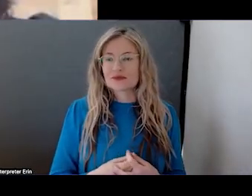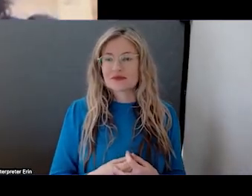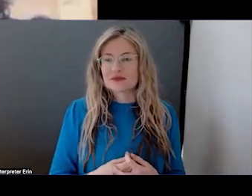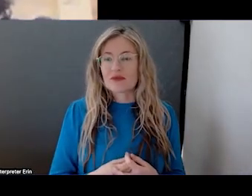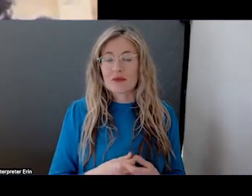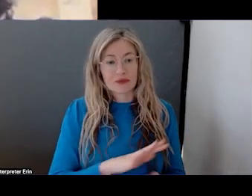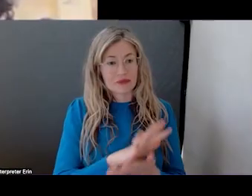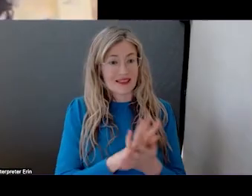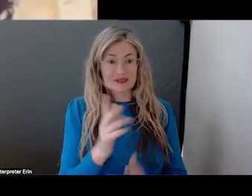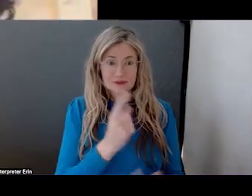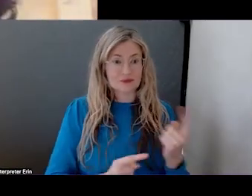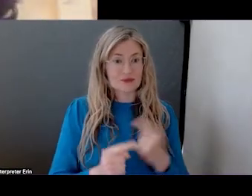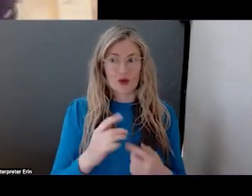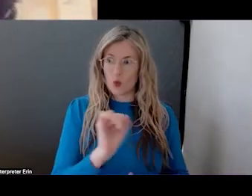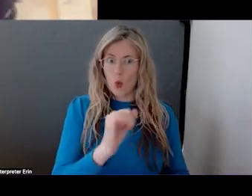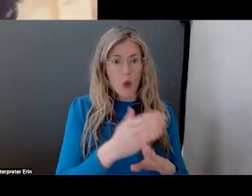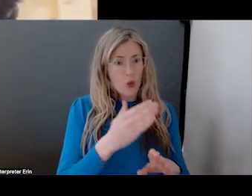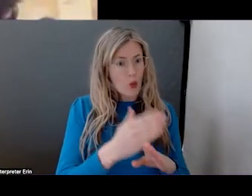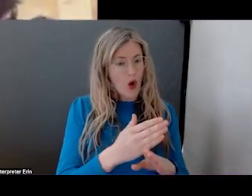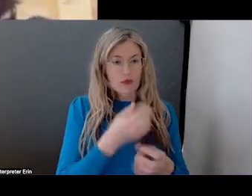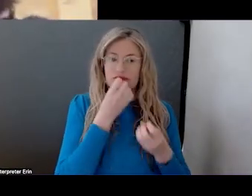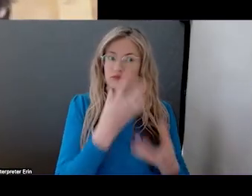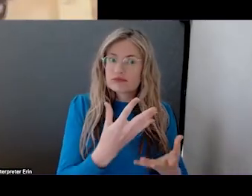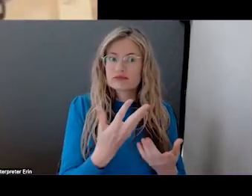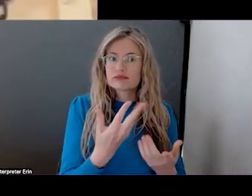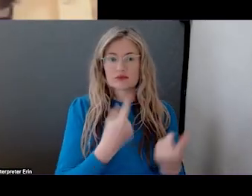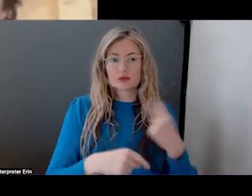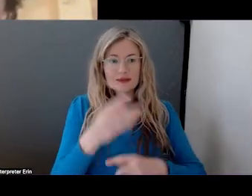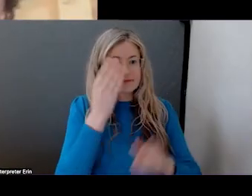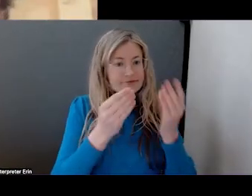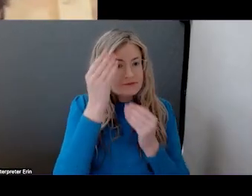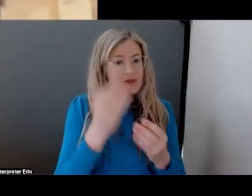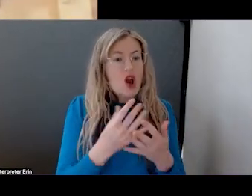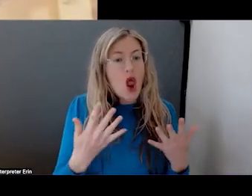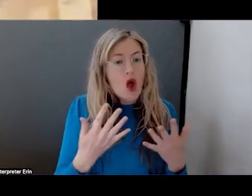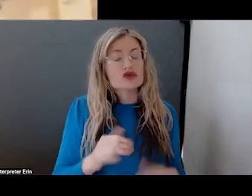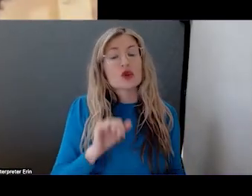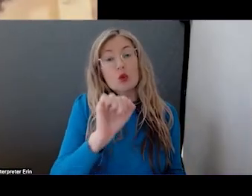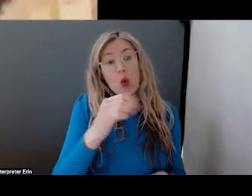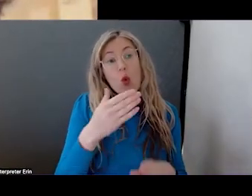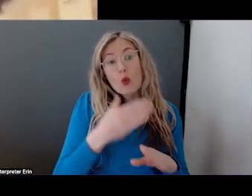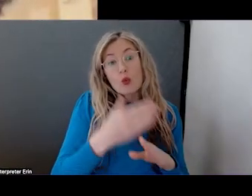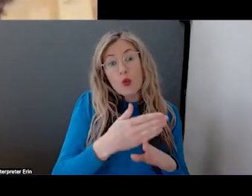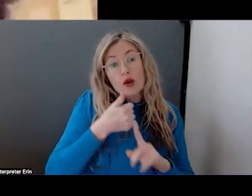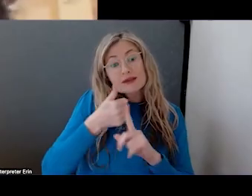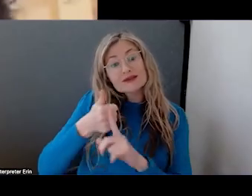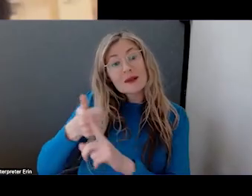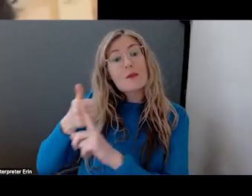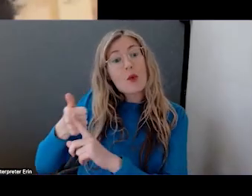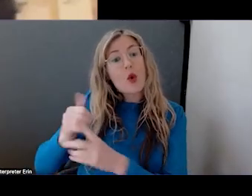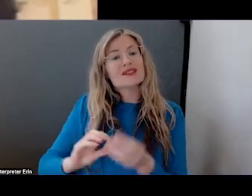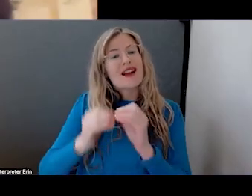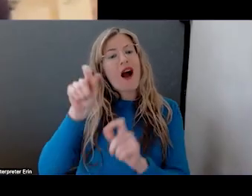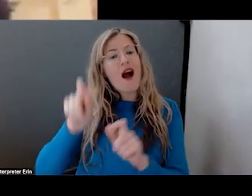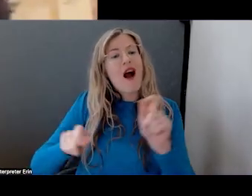much. Your work supporting artists on stage with live